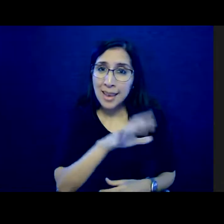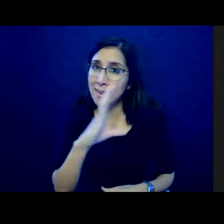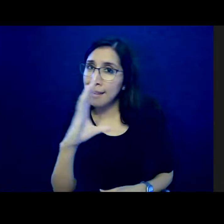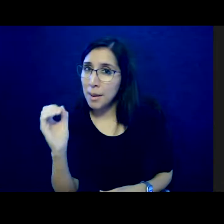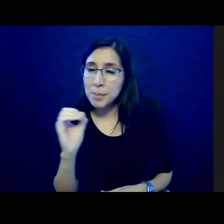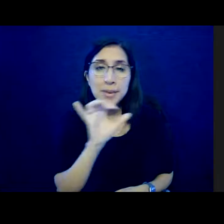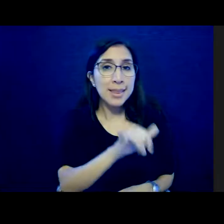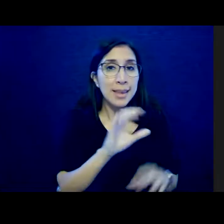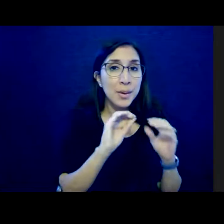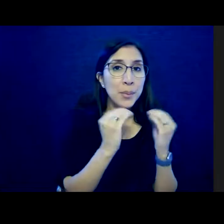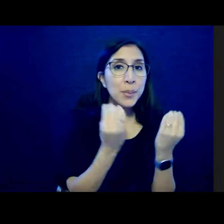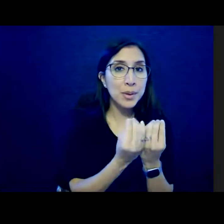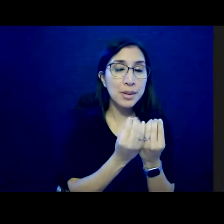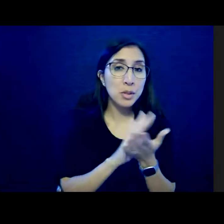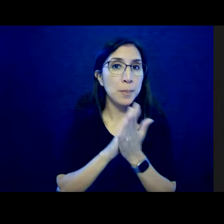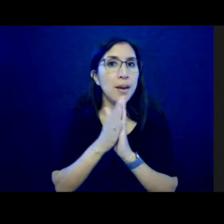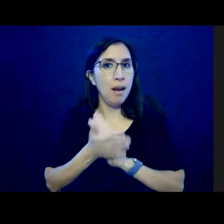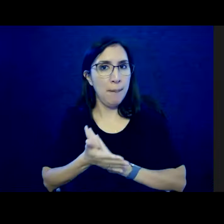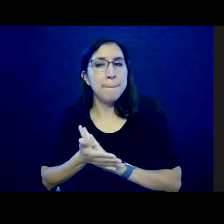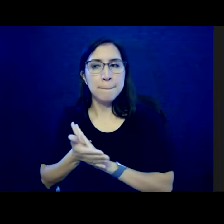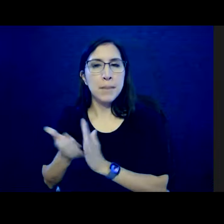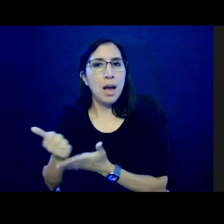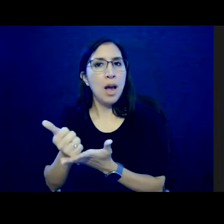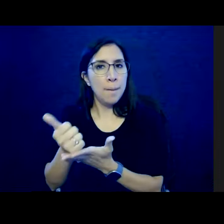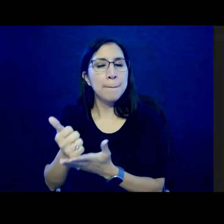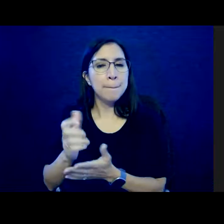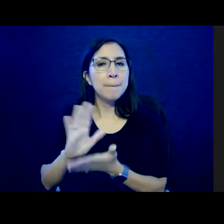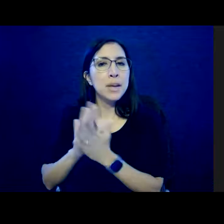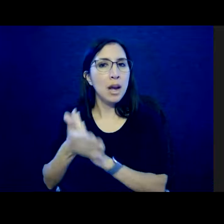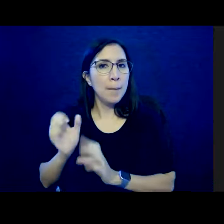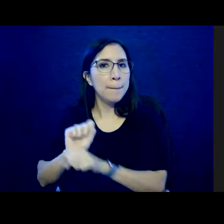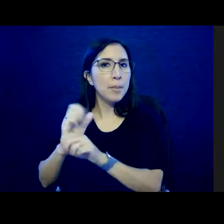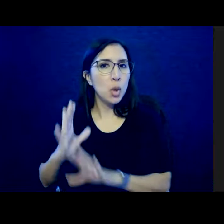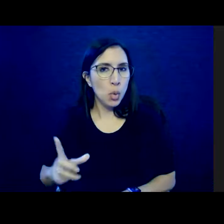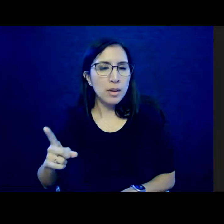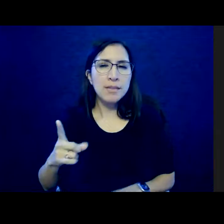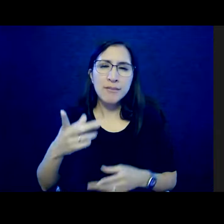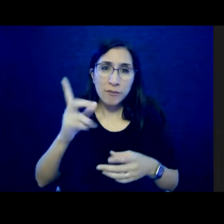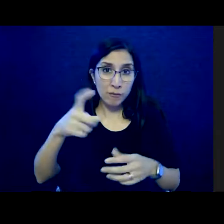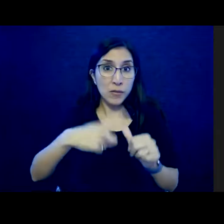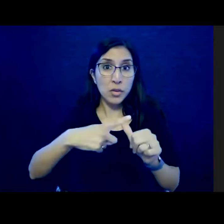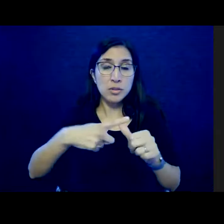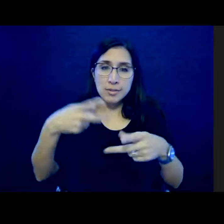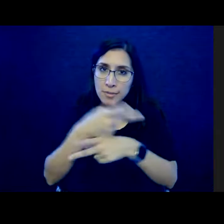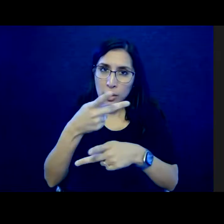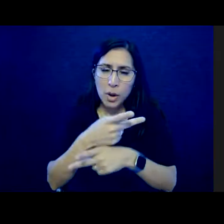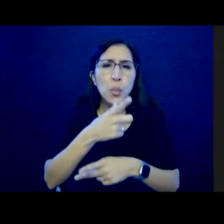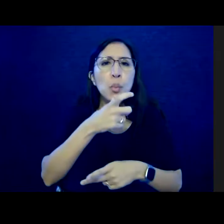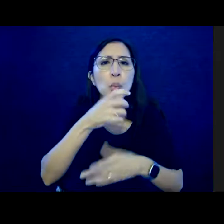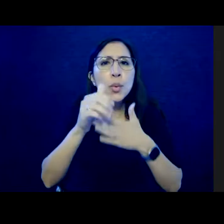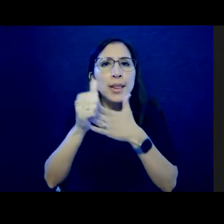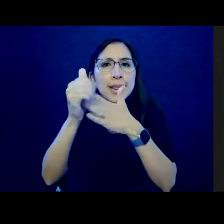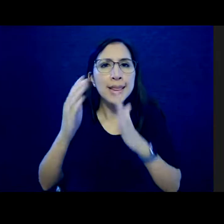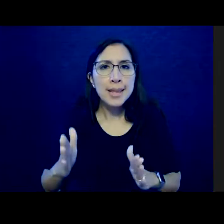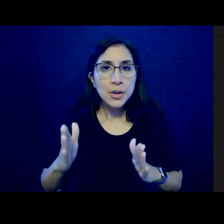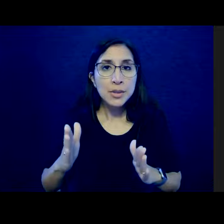to become employed, let's figure out who are the leaders at the table and make our